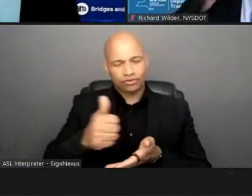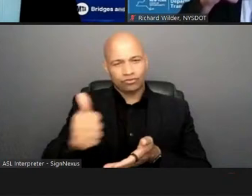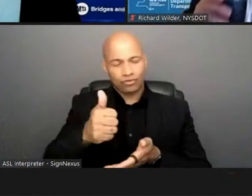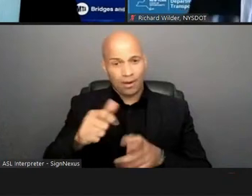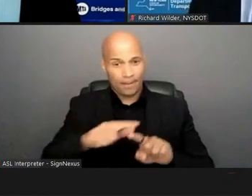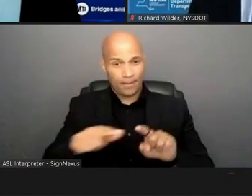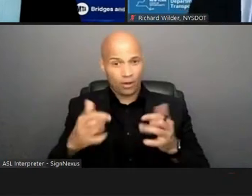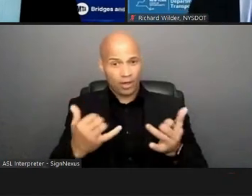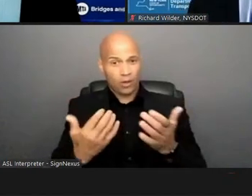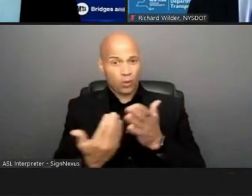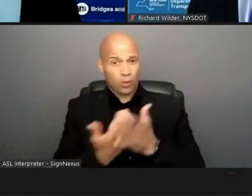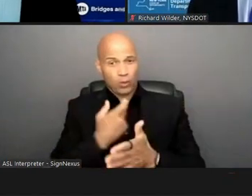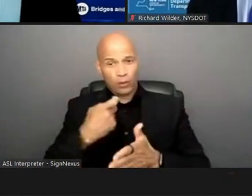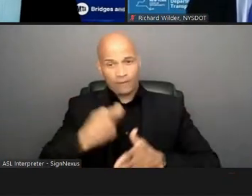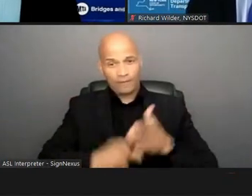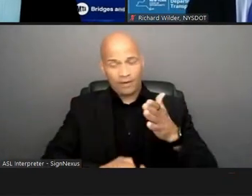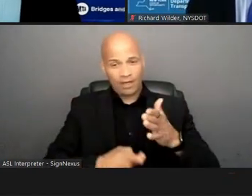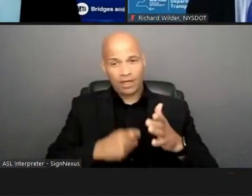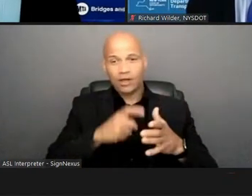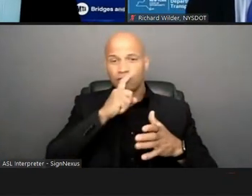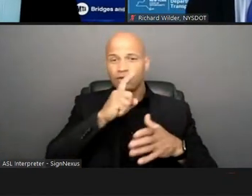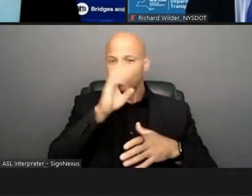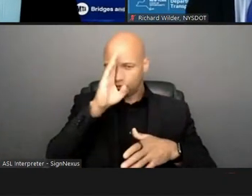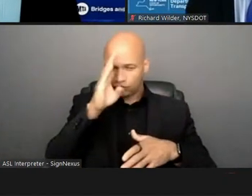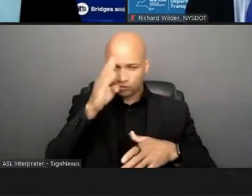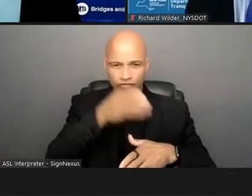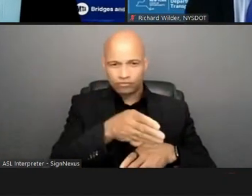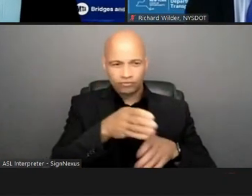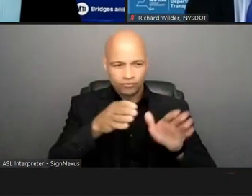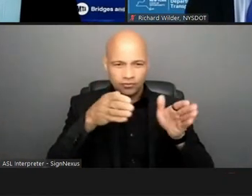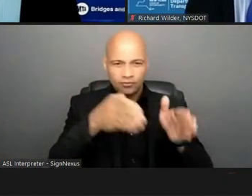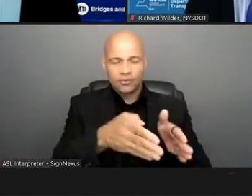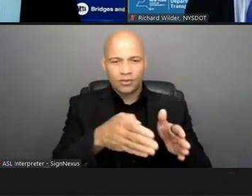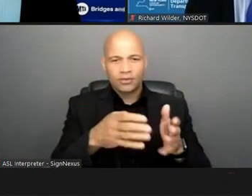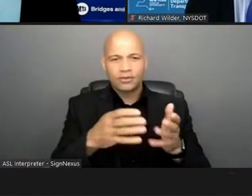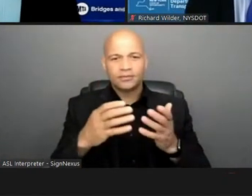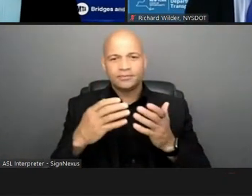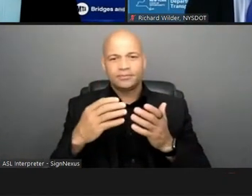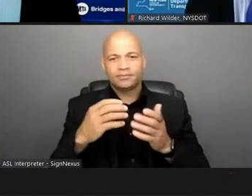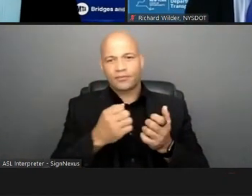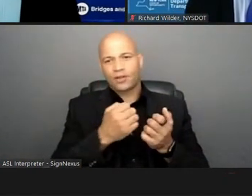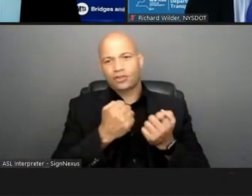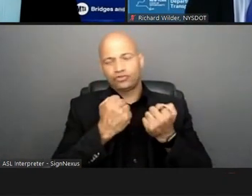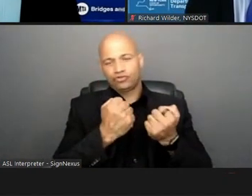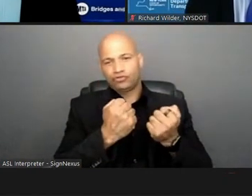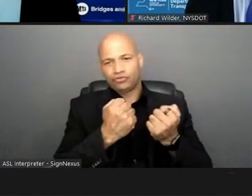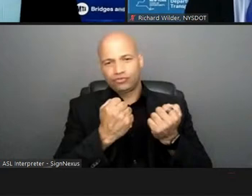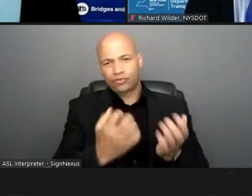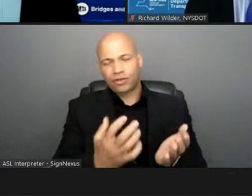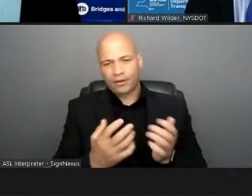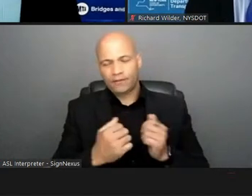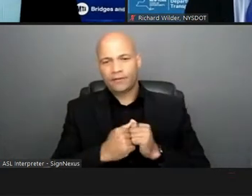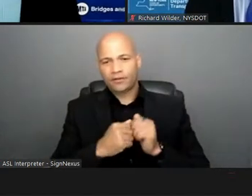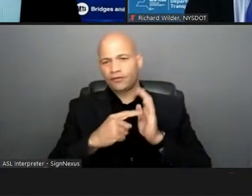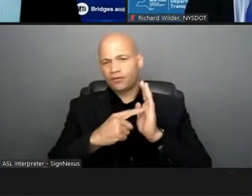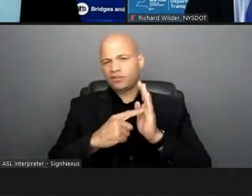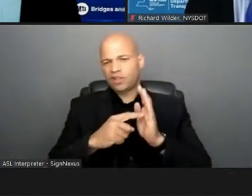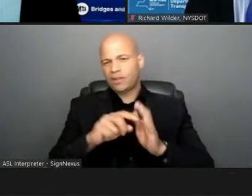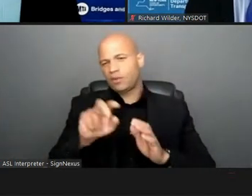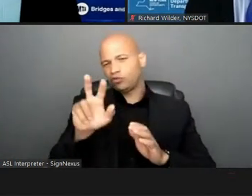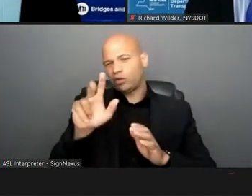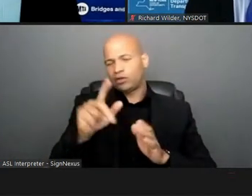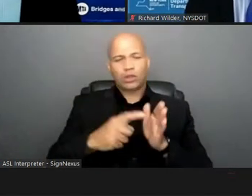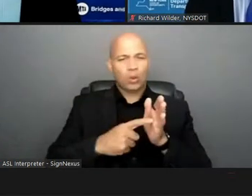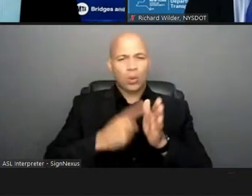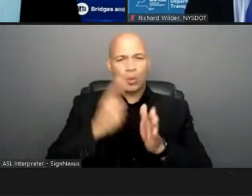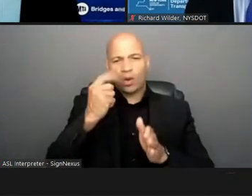would fall squarely on the shoulders of drivers let's take for example the idea that if you imposed a 23 dollar once a day